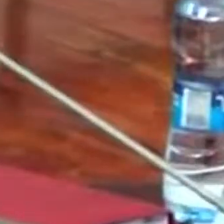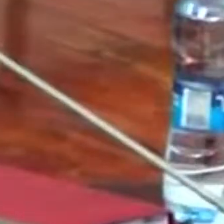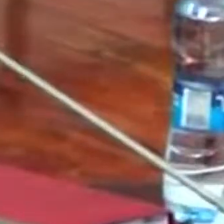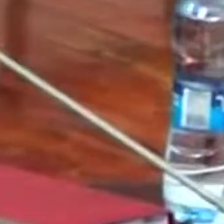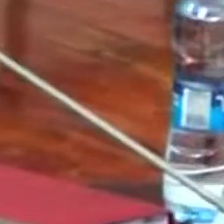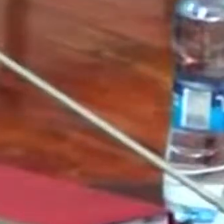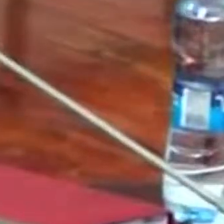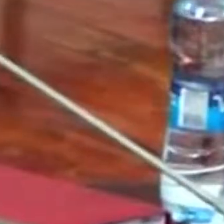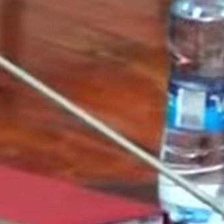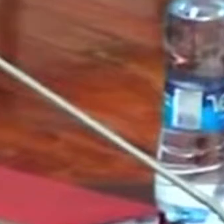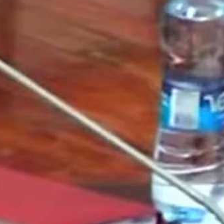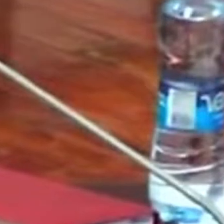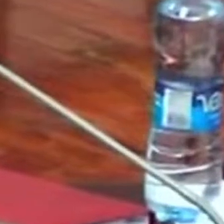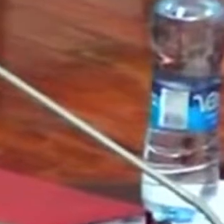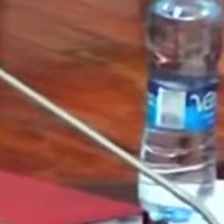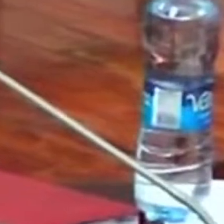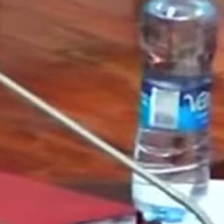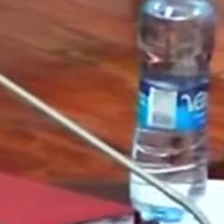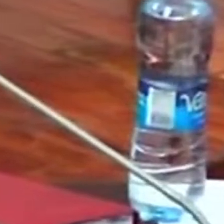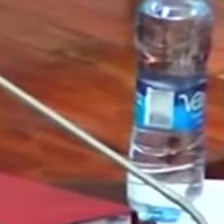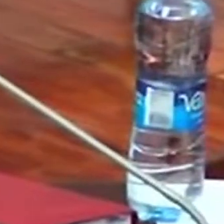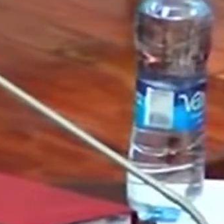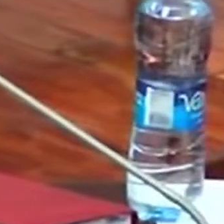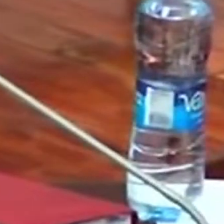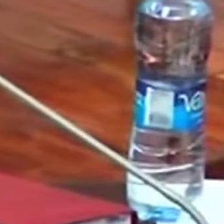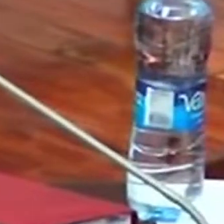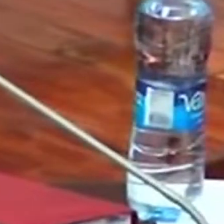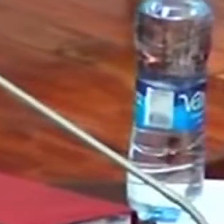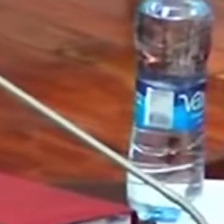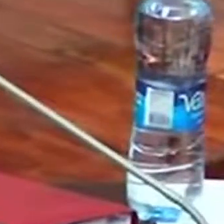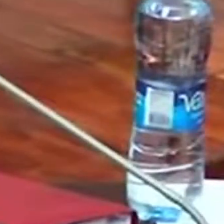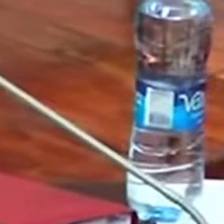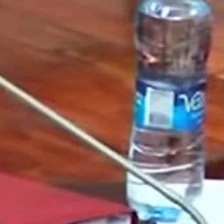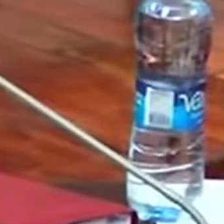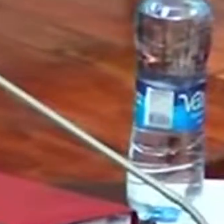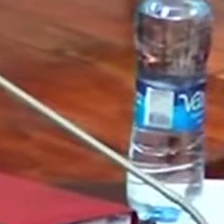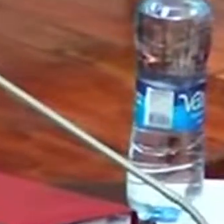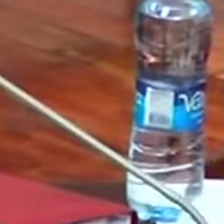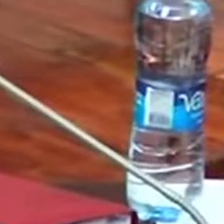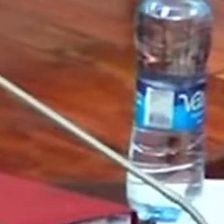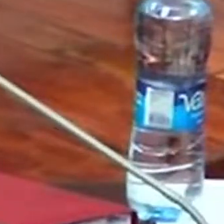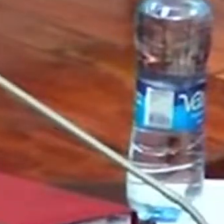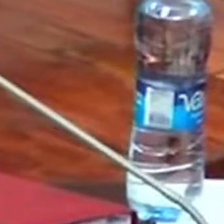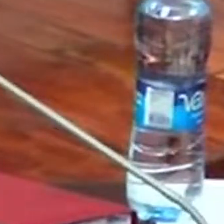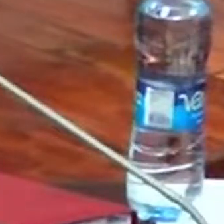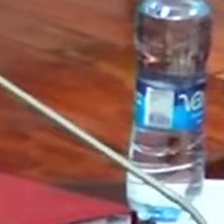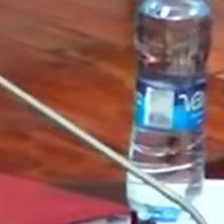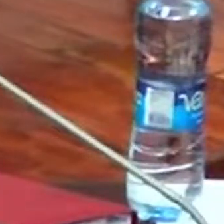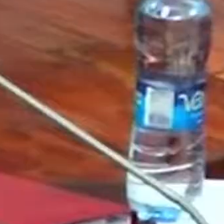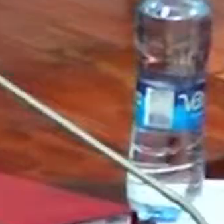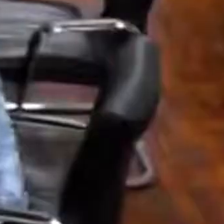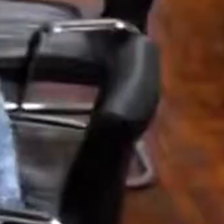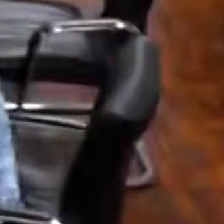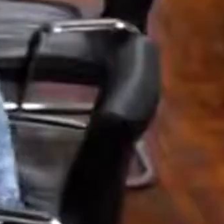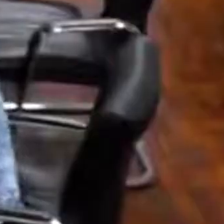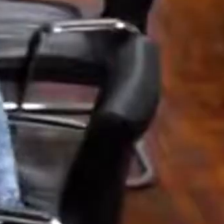Chibanda Harrington is my name, CEO of Zambia Federation of Employers. I'll ask my colleagues to introduce themselves.